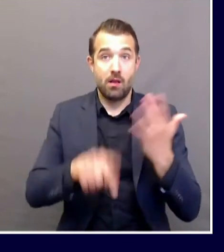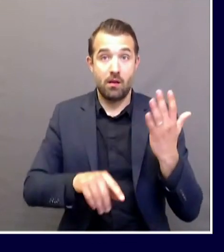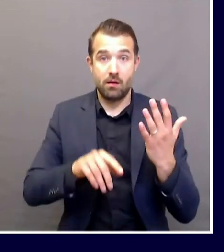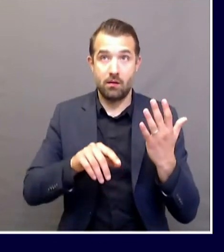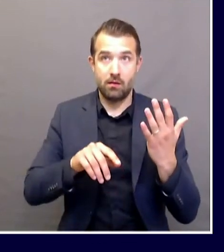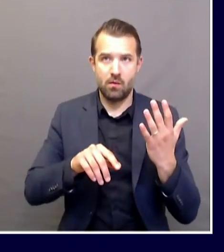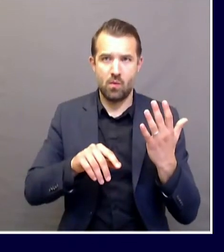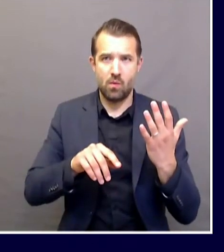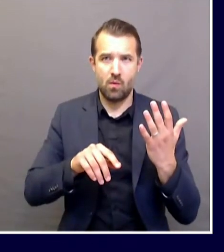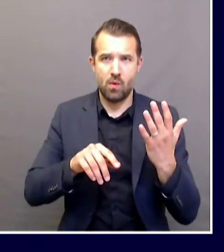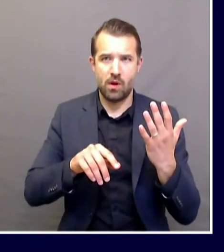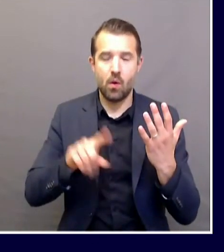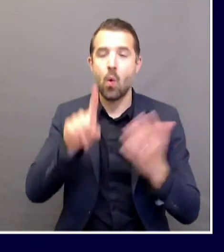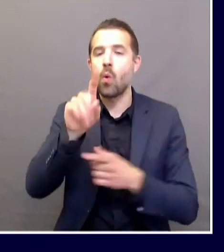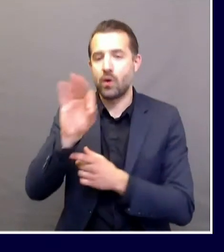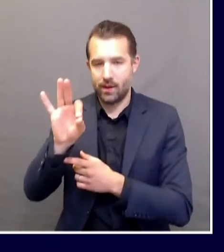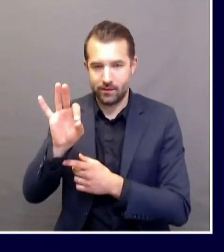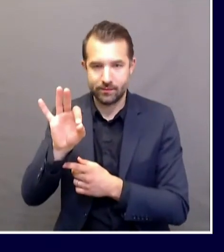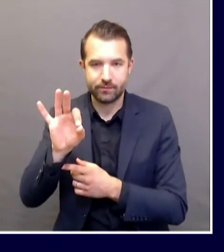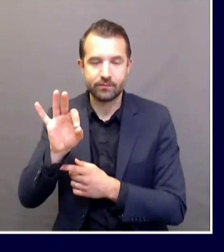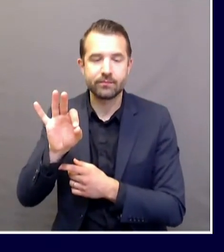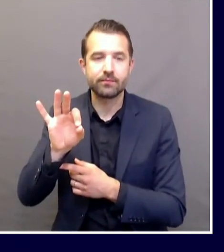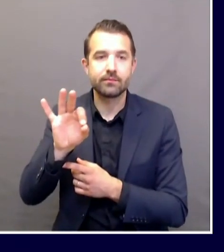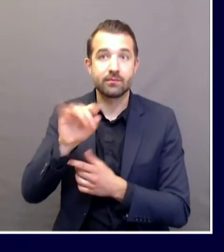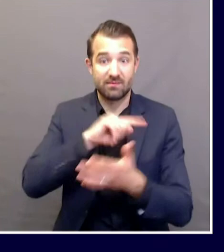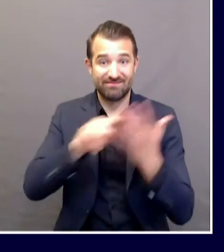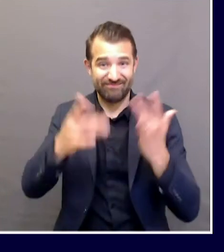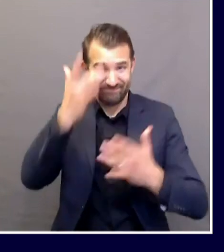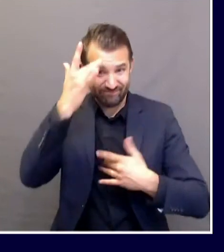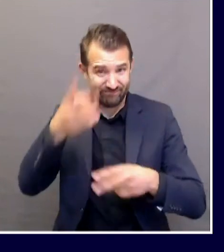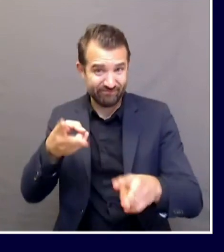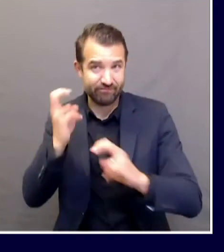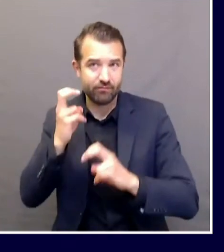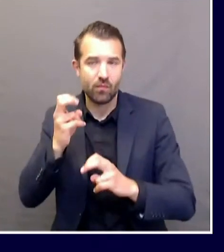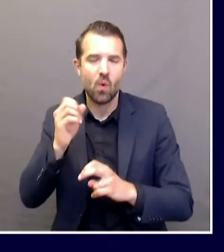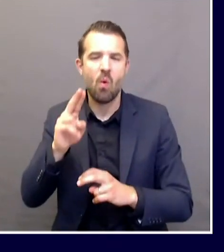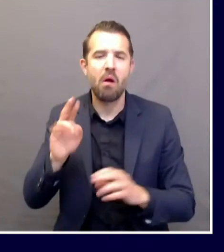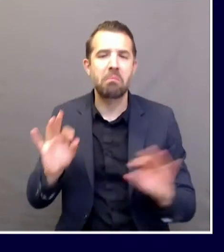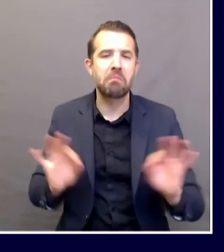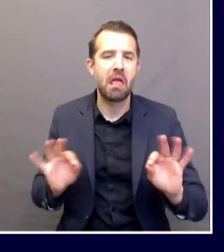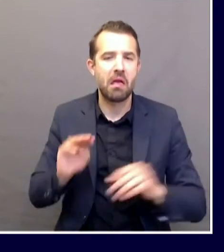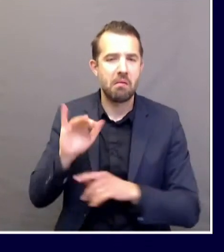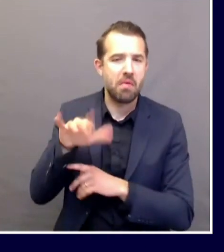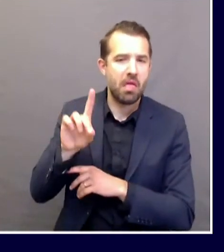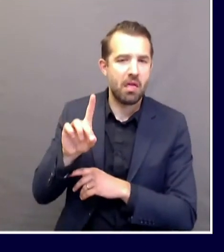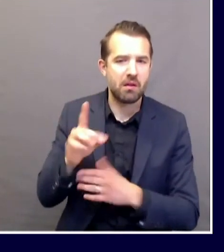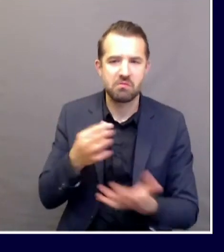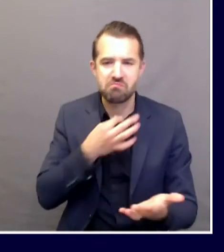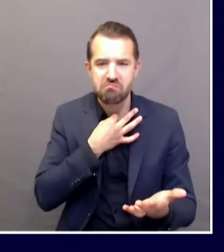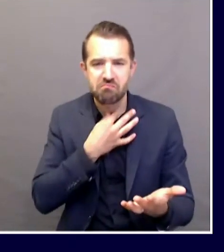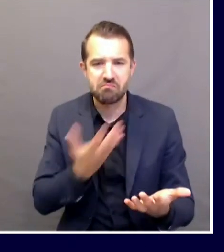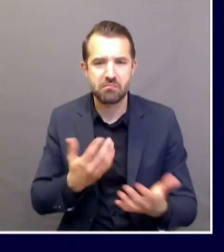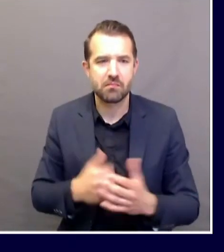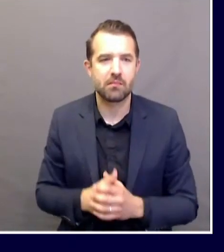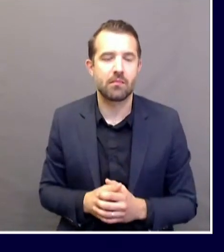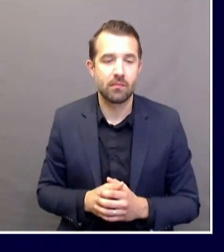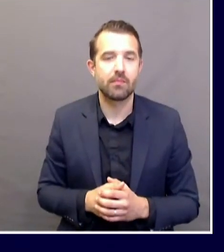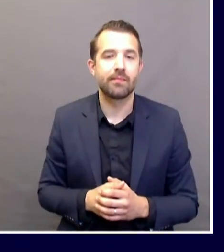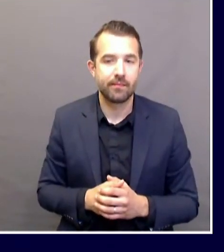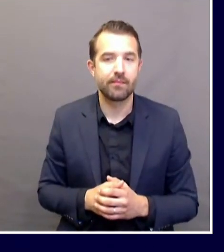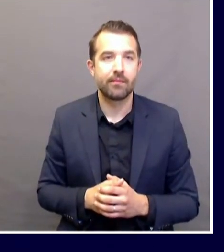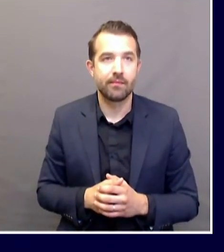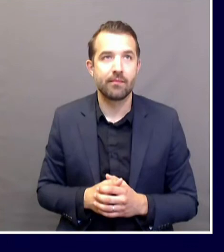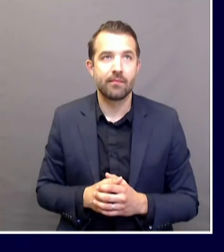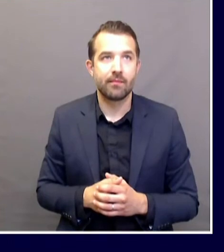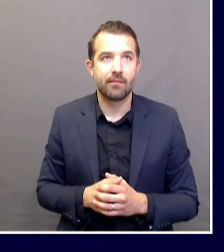this on Tuesday. I should have mentioned it again today. Among the other findings, kind of going back to Amy's question about what we're finding and